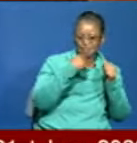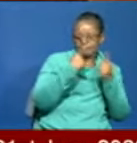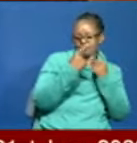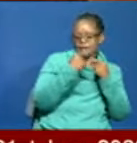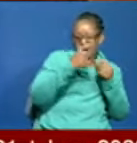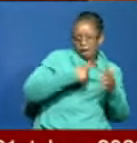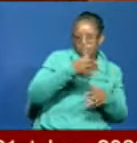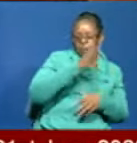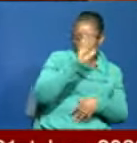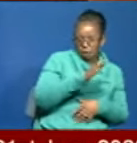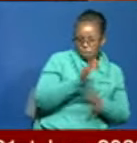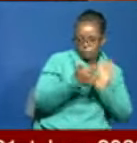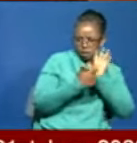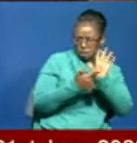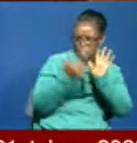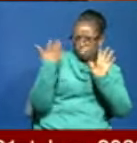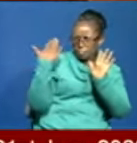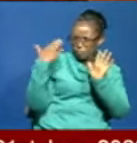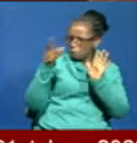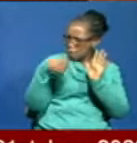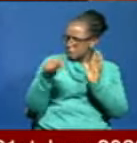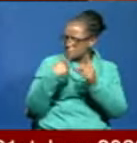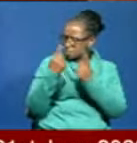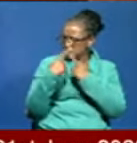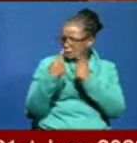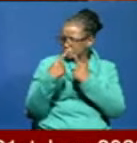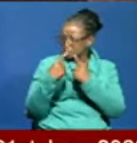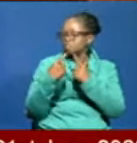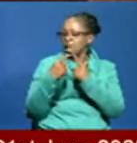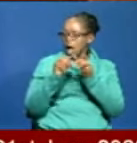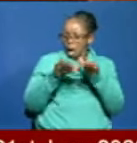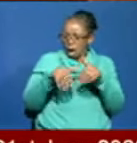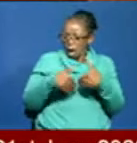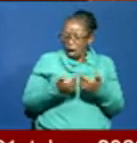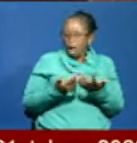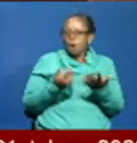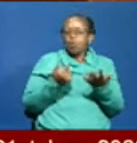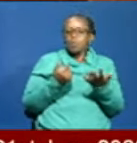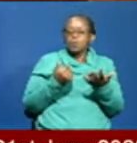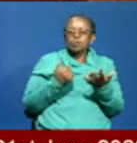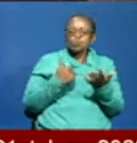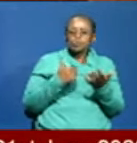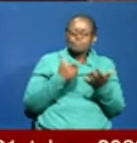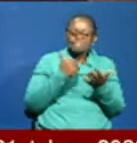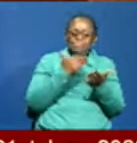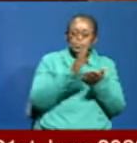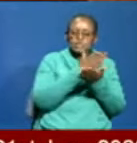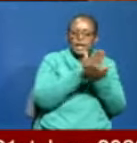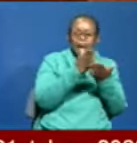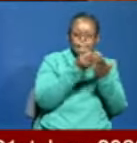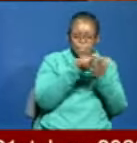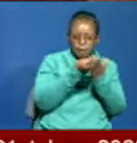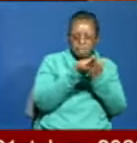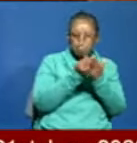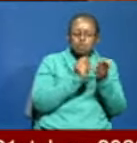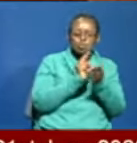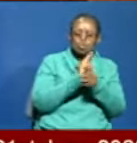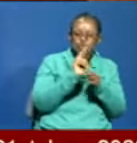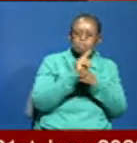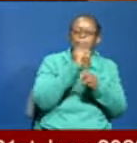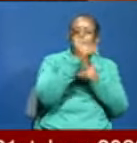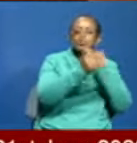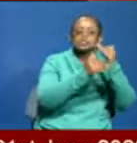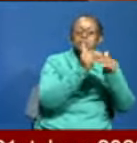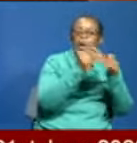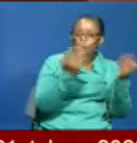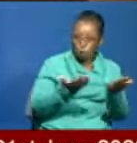we were discussing the issue of the formula, both sides of the House was not divided on the basis